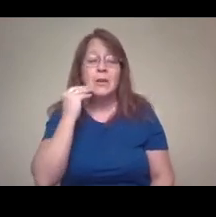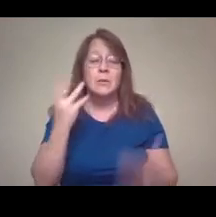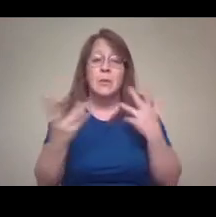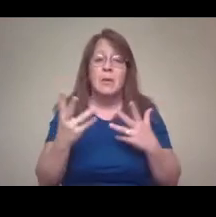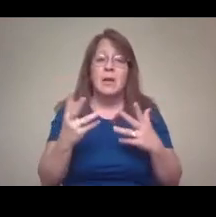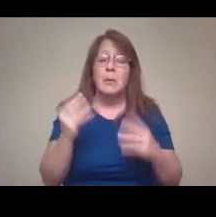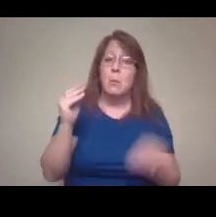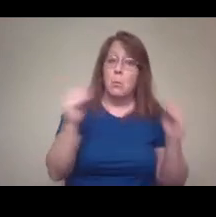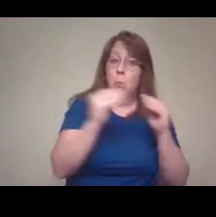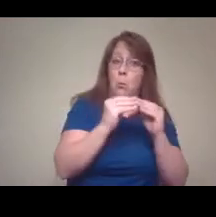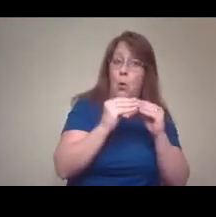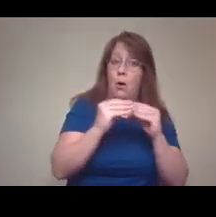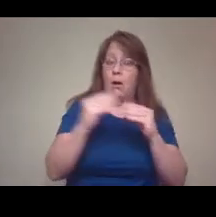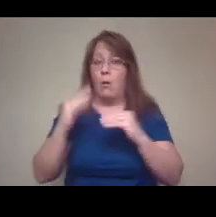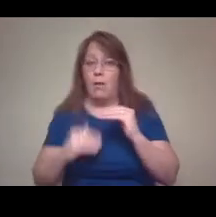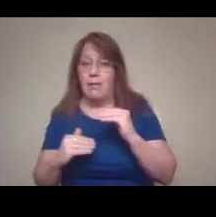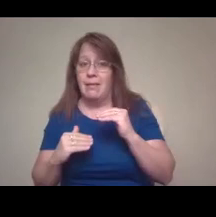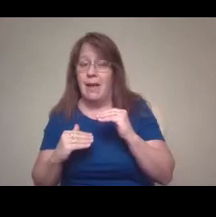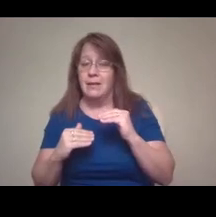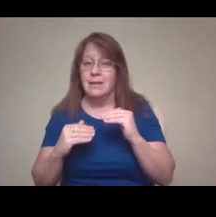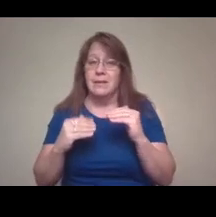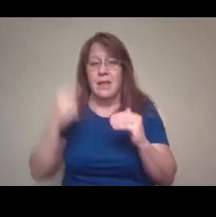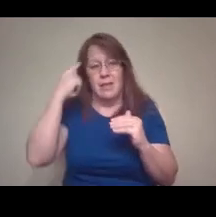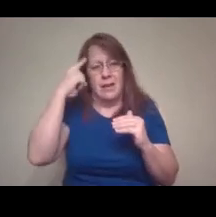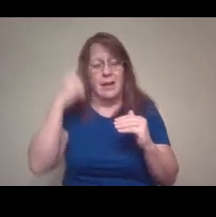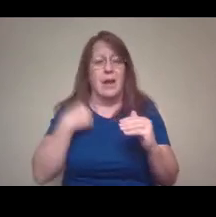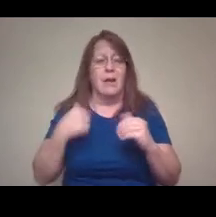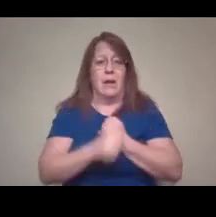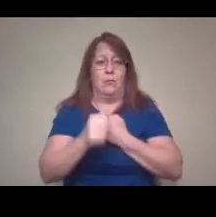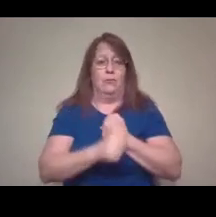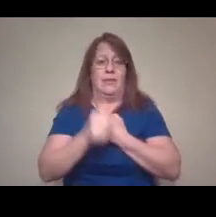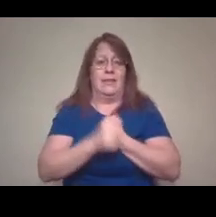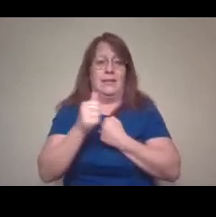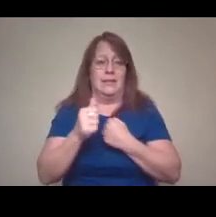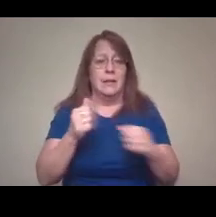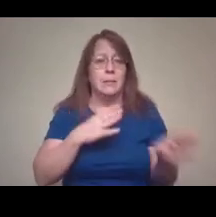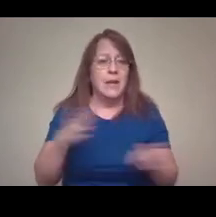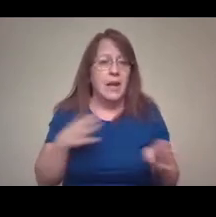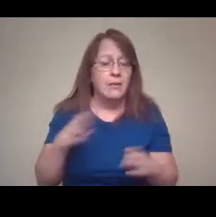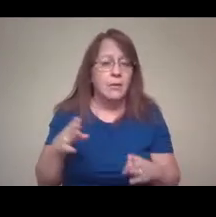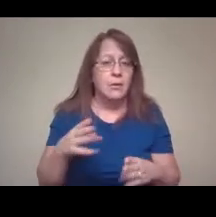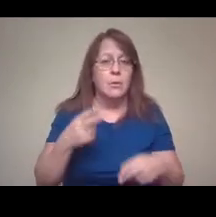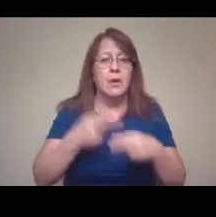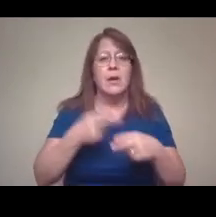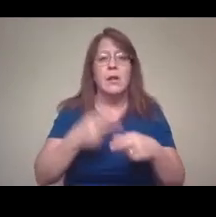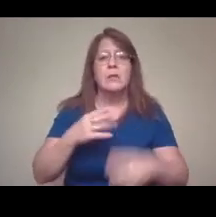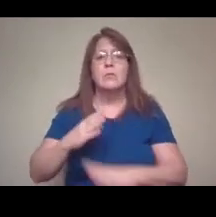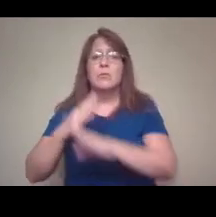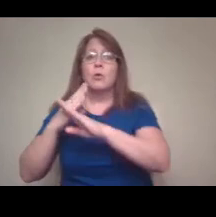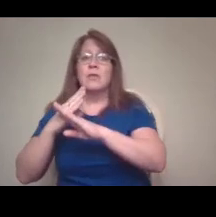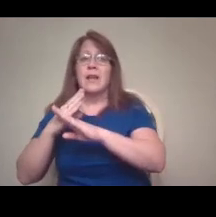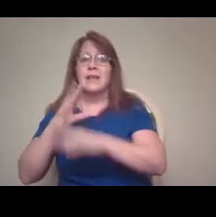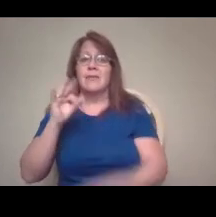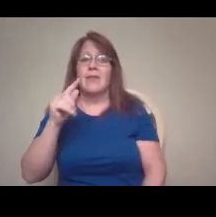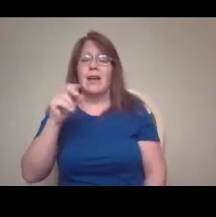to engage in a risky behavior, and we call these risk and protective factors. Protective factors are the experiences that we have